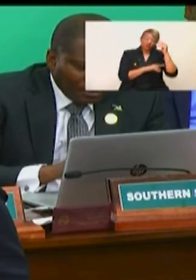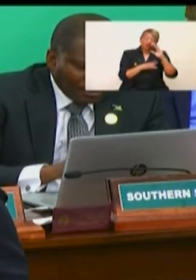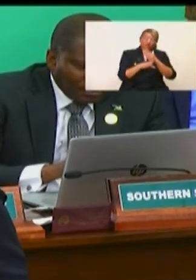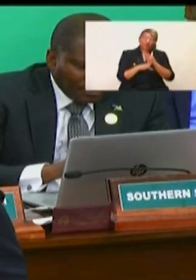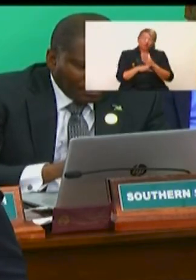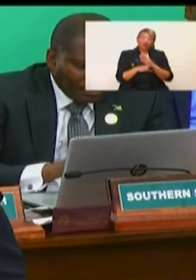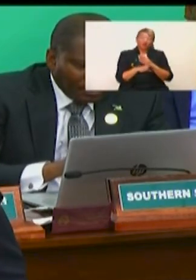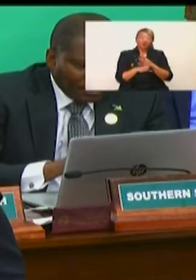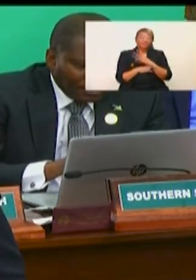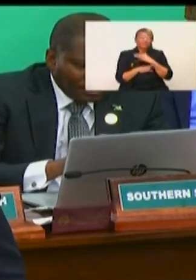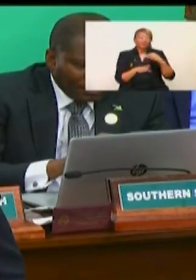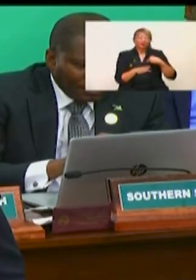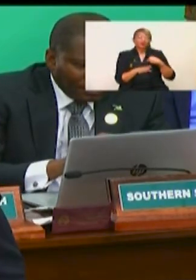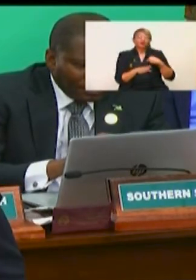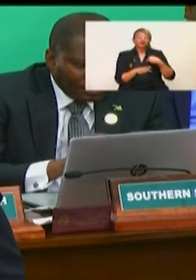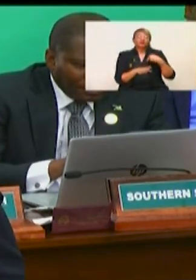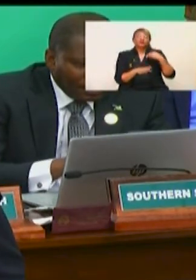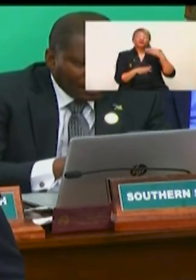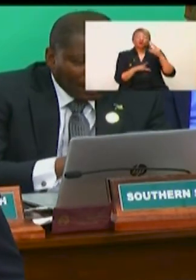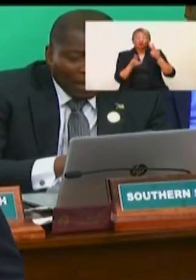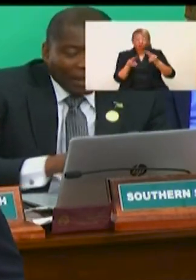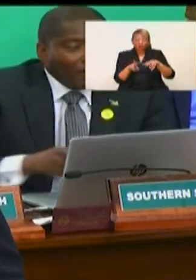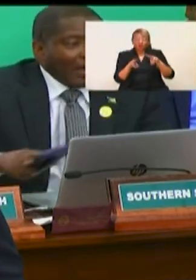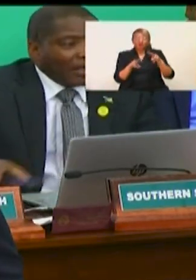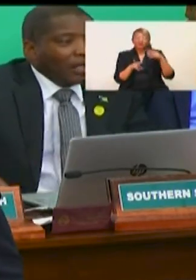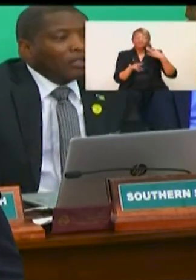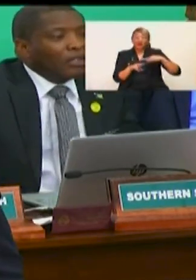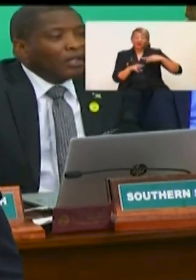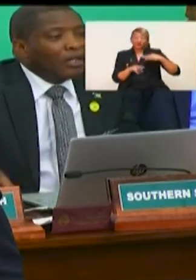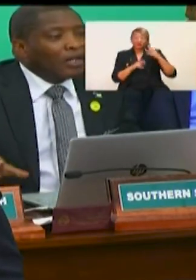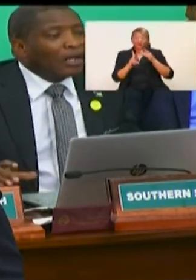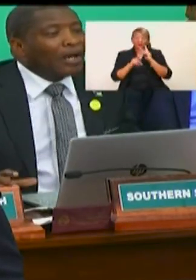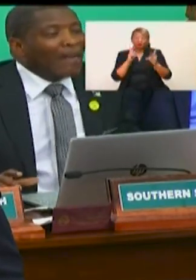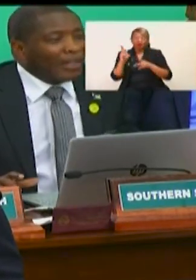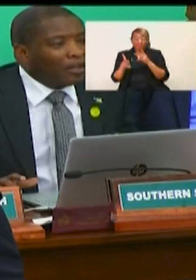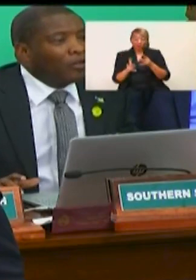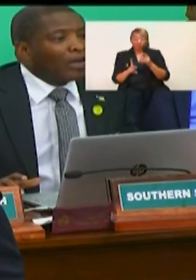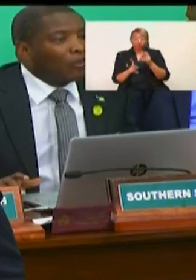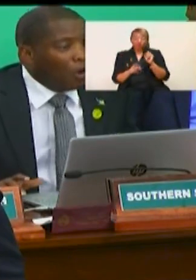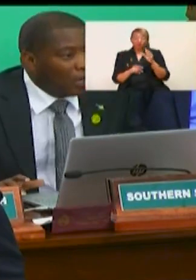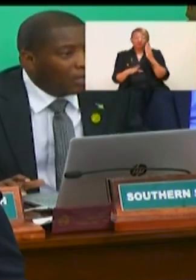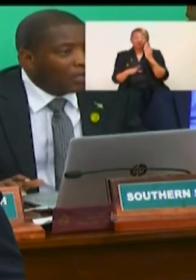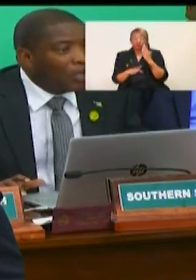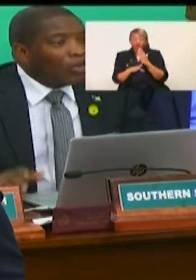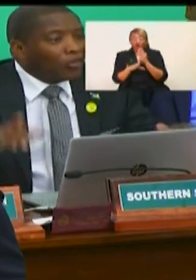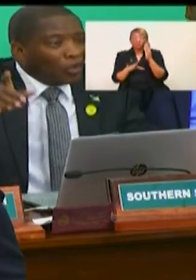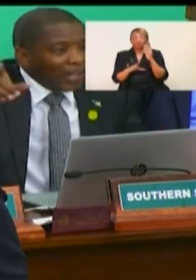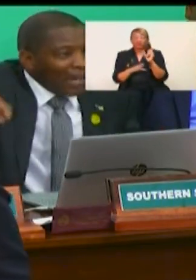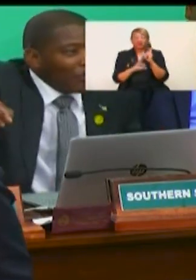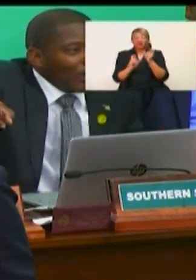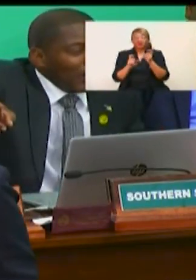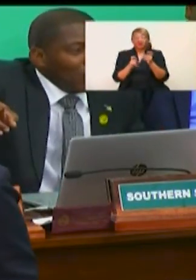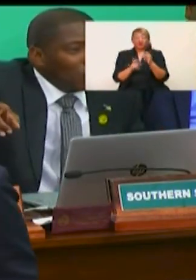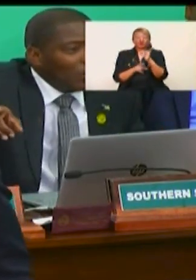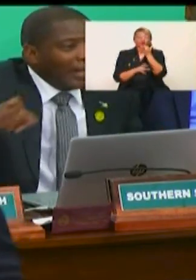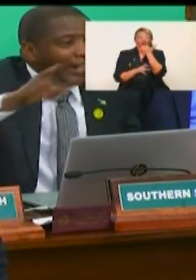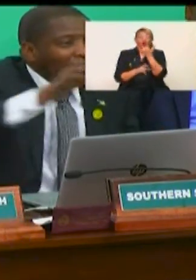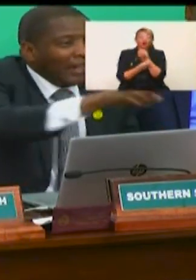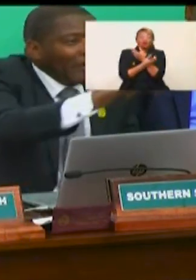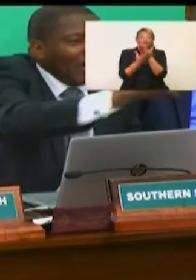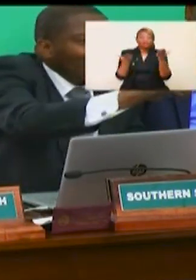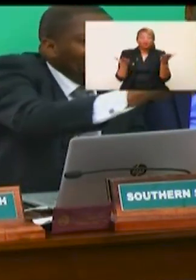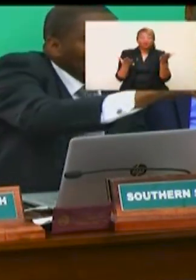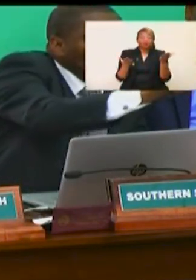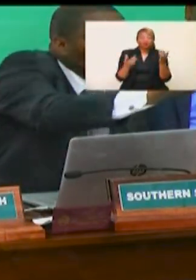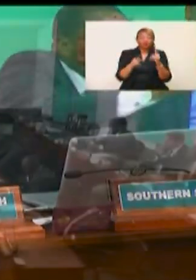only needs to review the benefits to the Bahamian people so that he can stop giving erroneous information to the